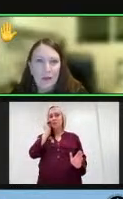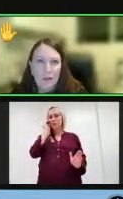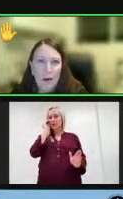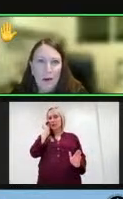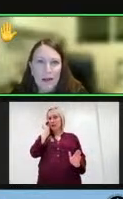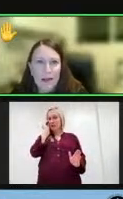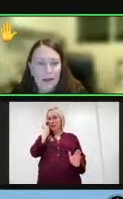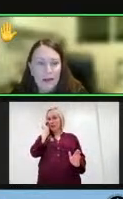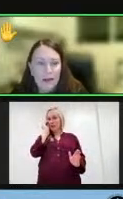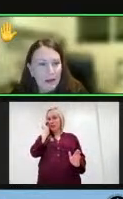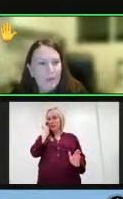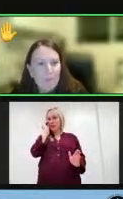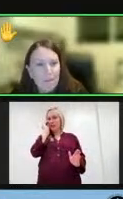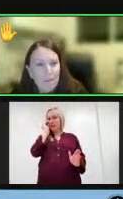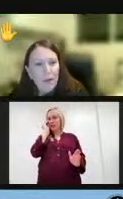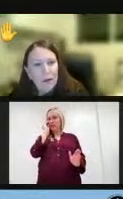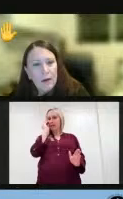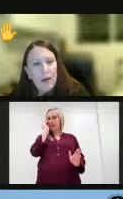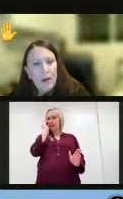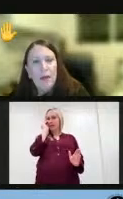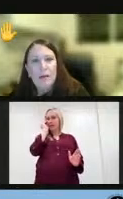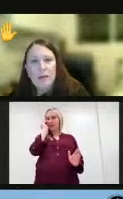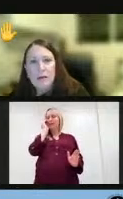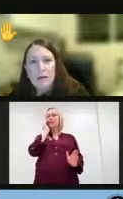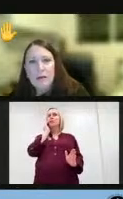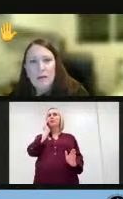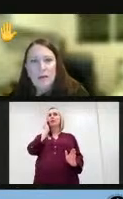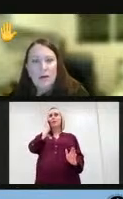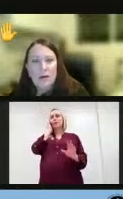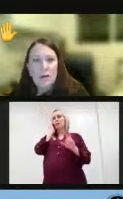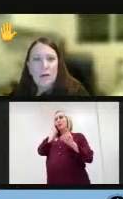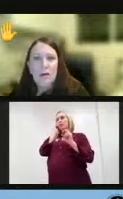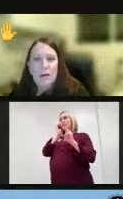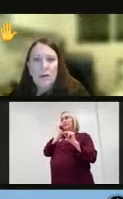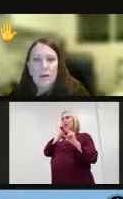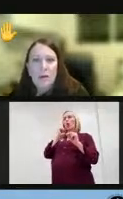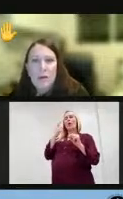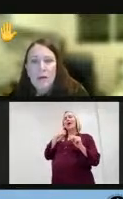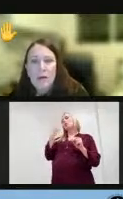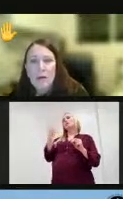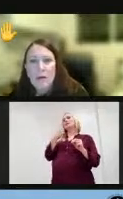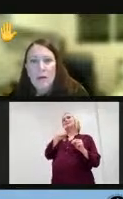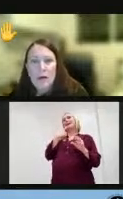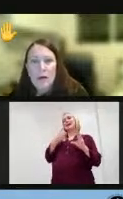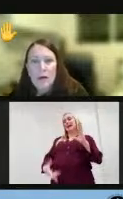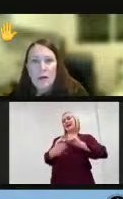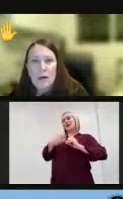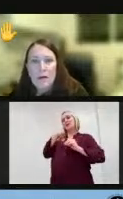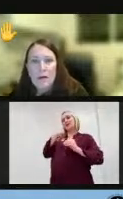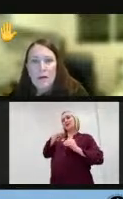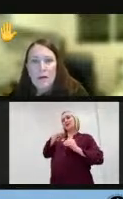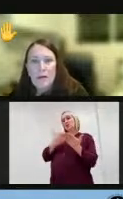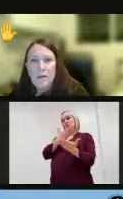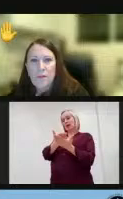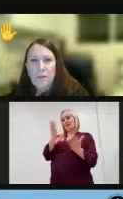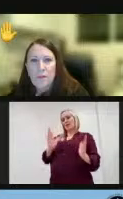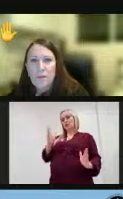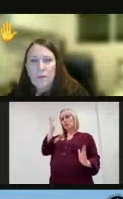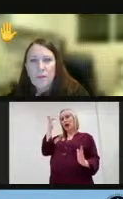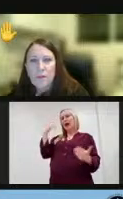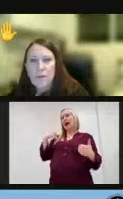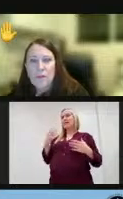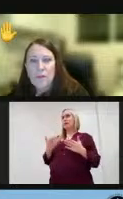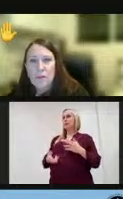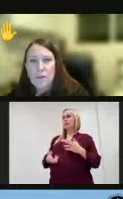to get rid of part of that sentence, I think. No, and I only would say add recent arrivers, because we do really have an influx of students